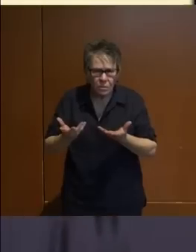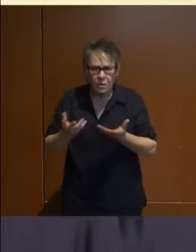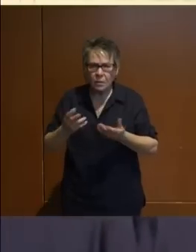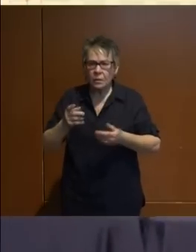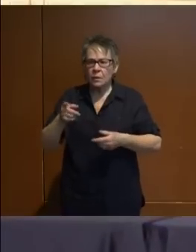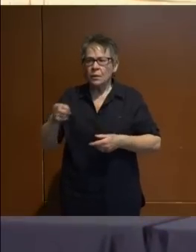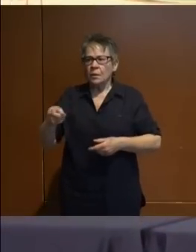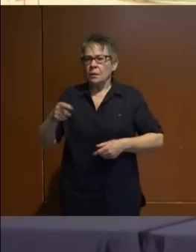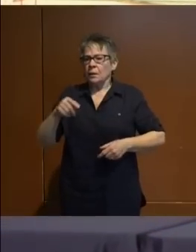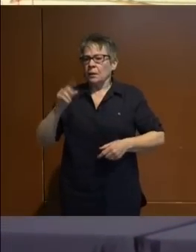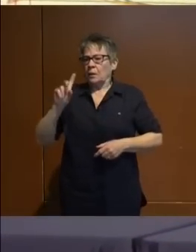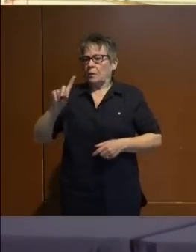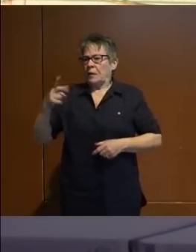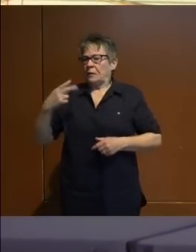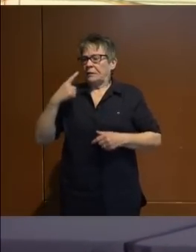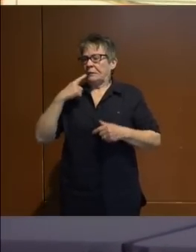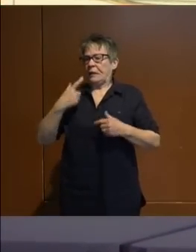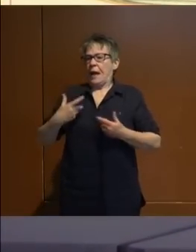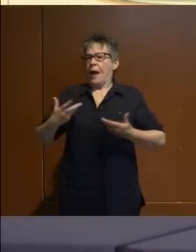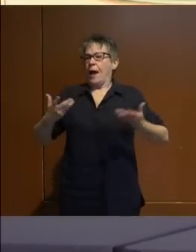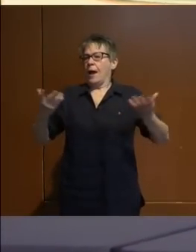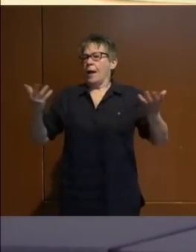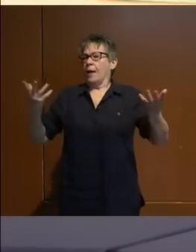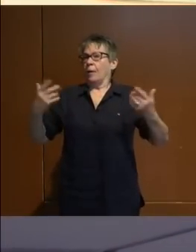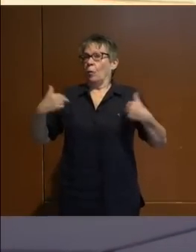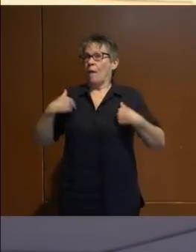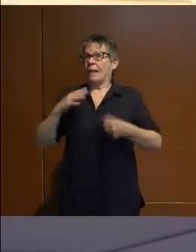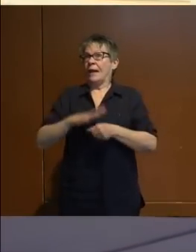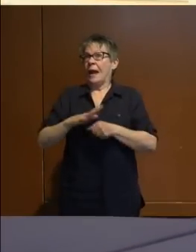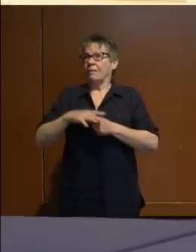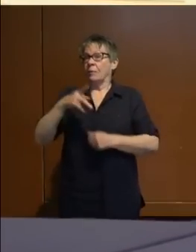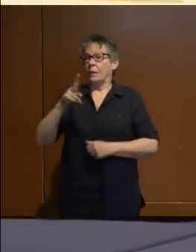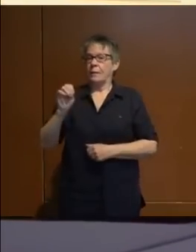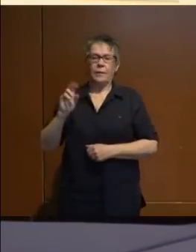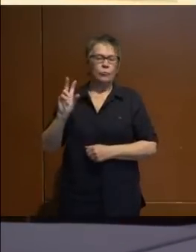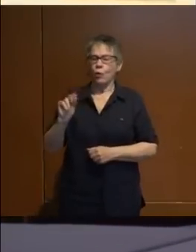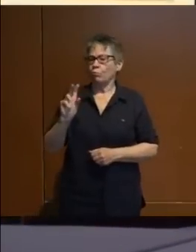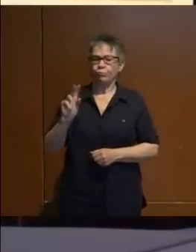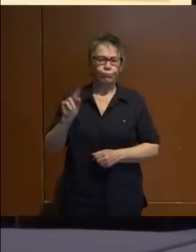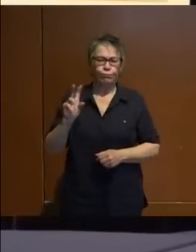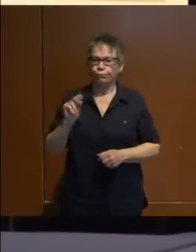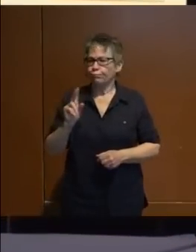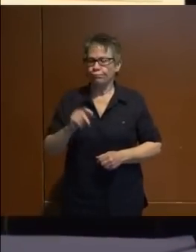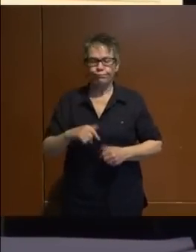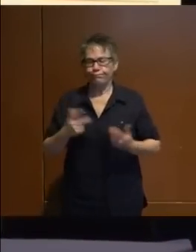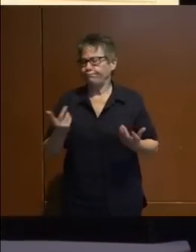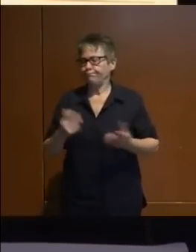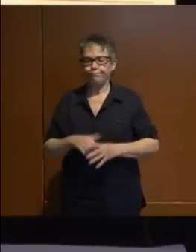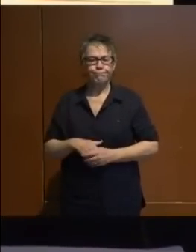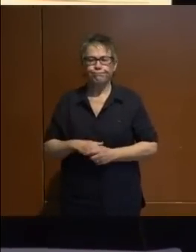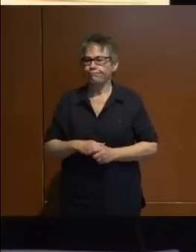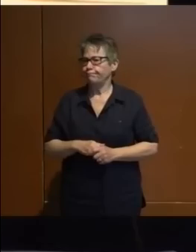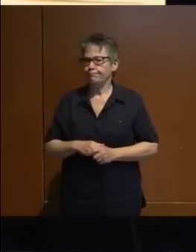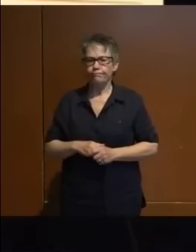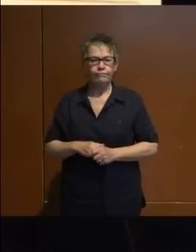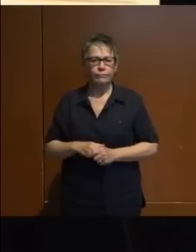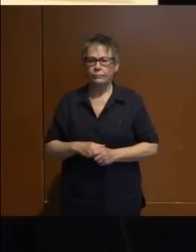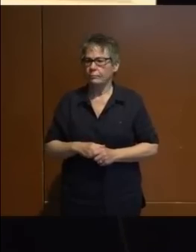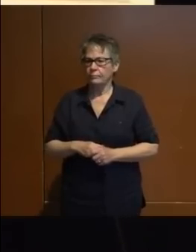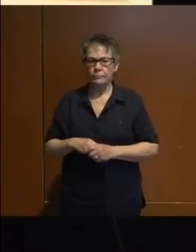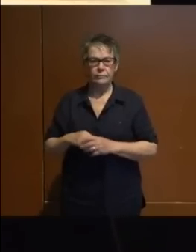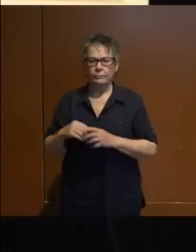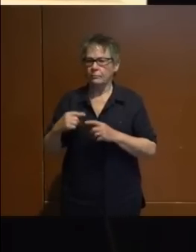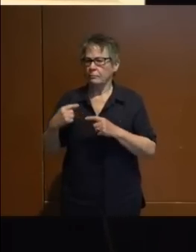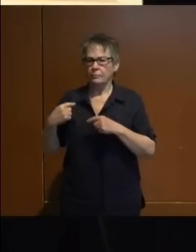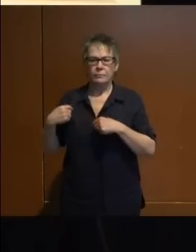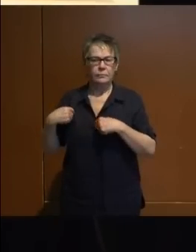Do we have enough PPE? The answer is no, and we know that. We haven't had enough PPE for a long